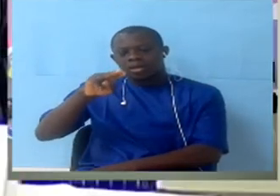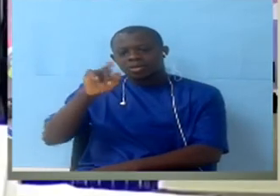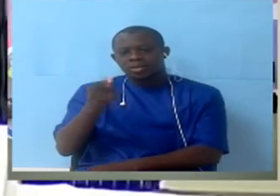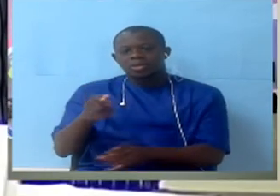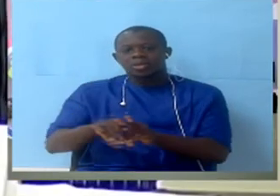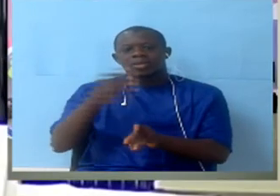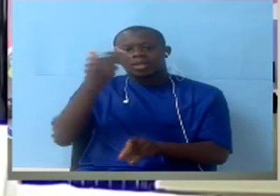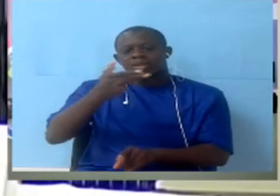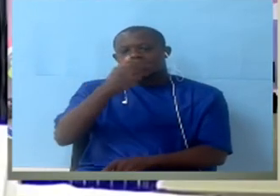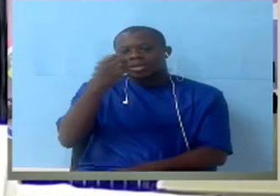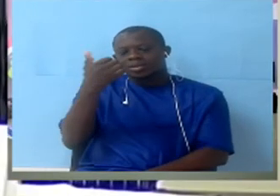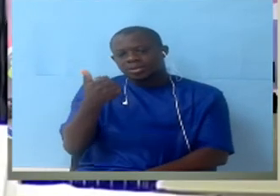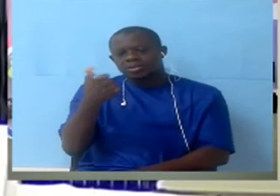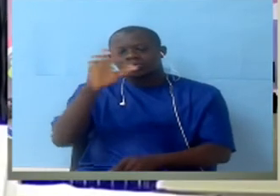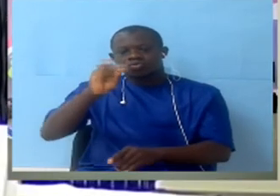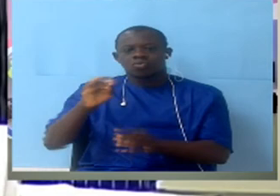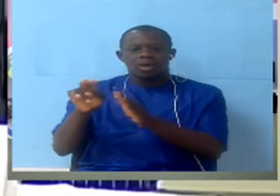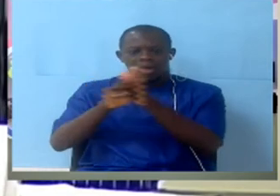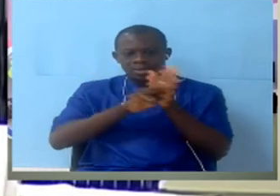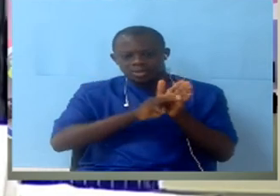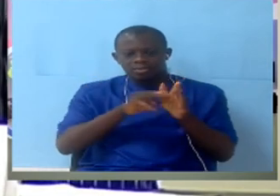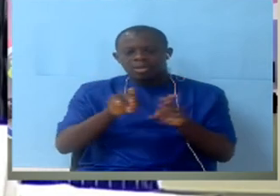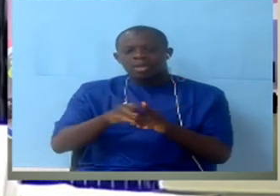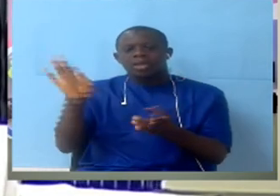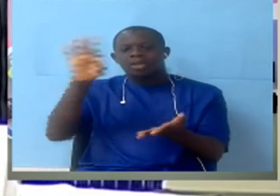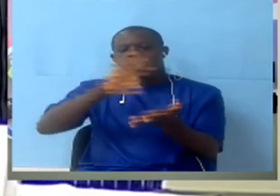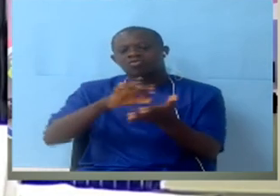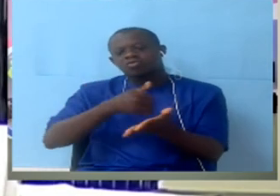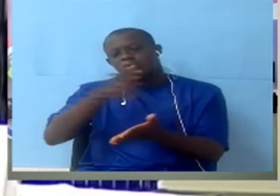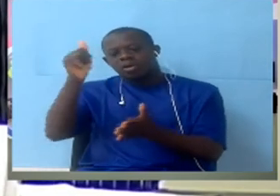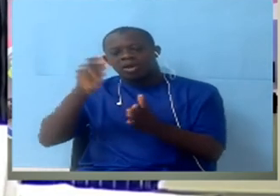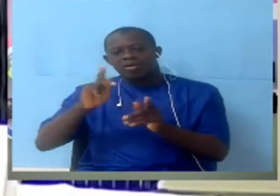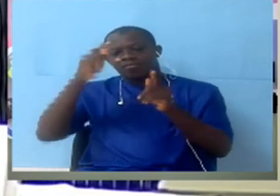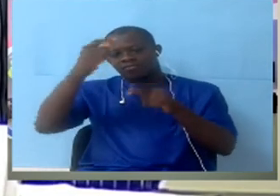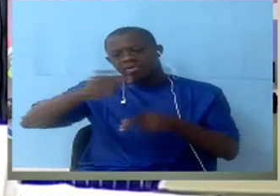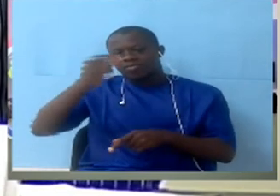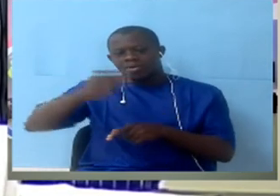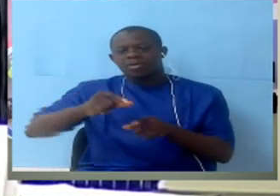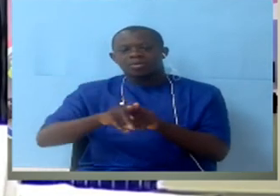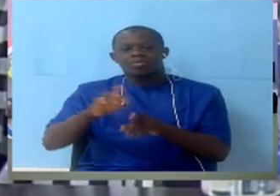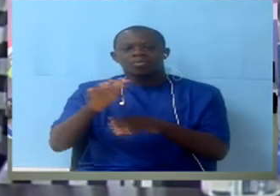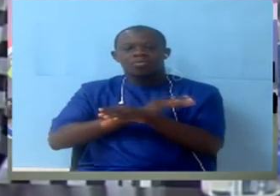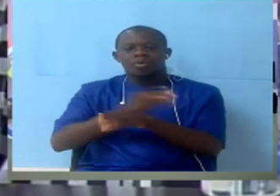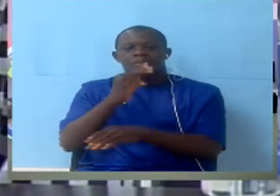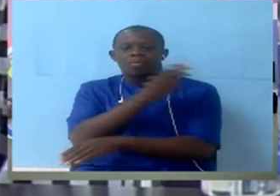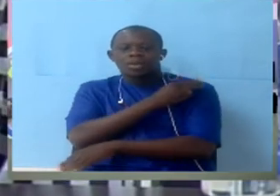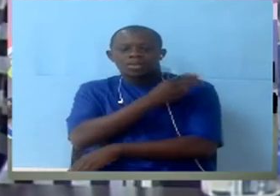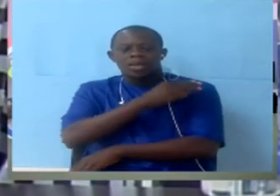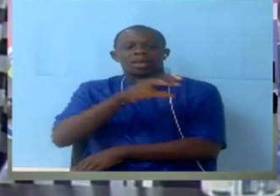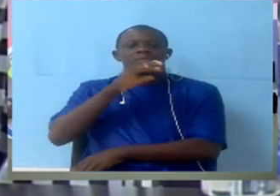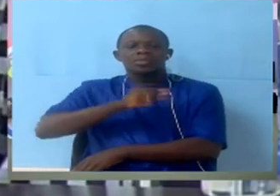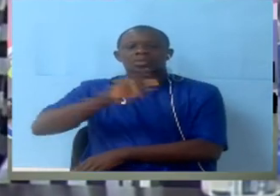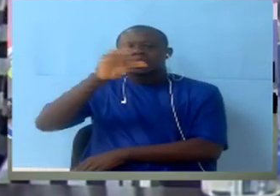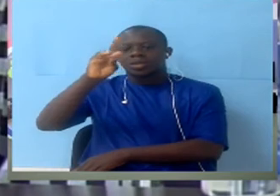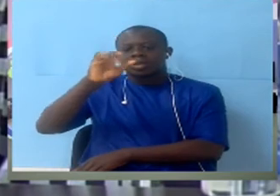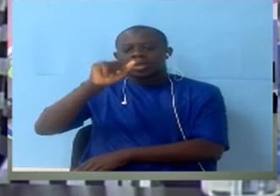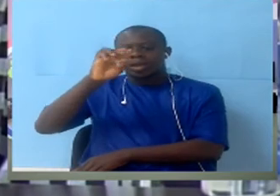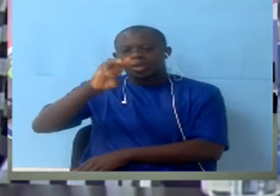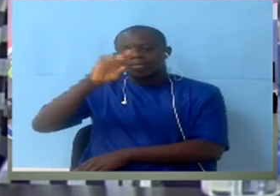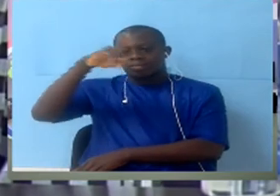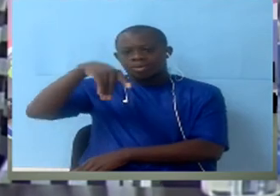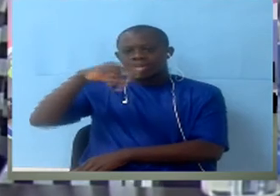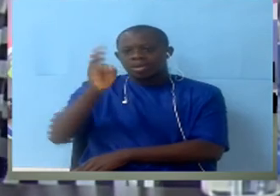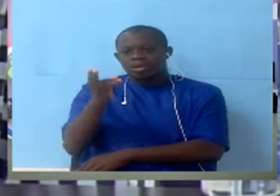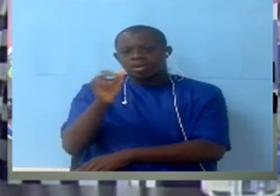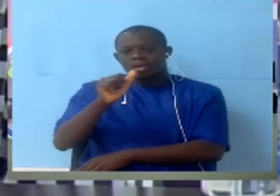sat to the common entrance and went to Kuinala School. The headmaster was Mr. Damfa. The headmaster was Mr. Damfa.